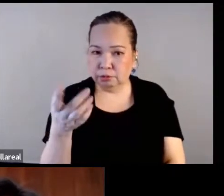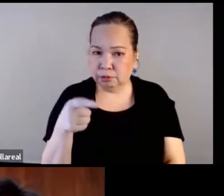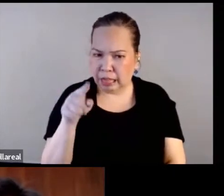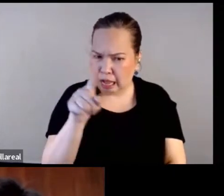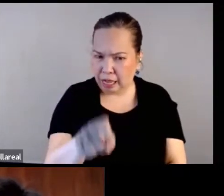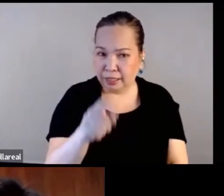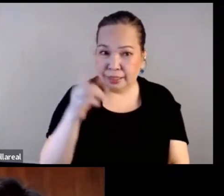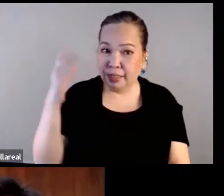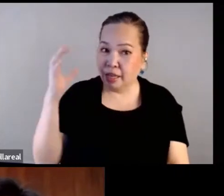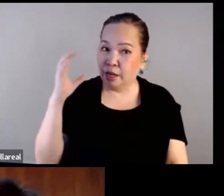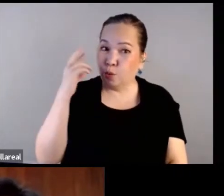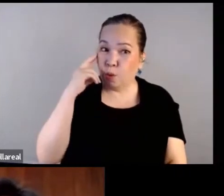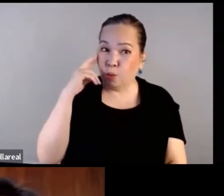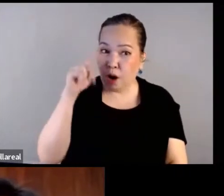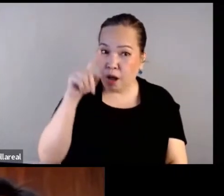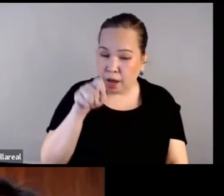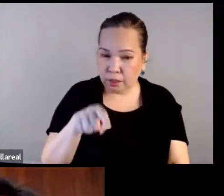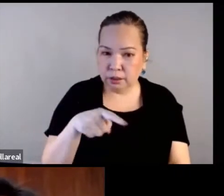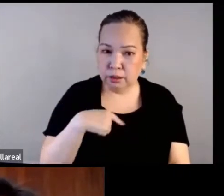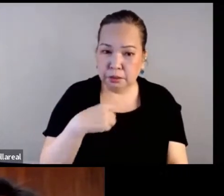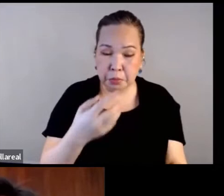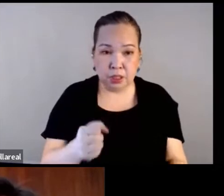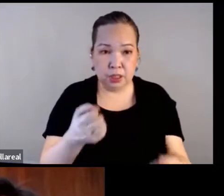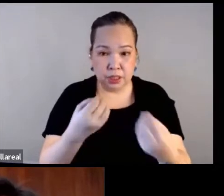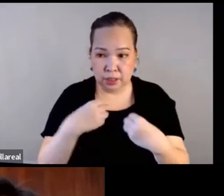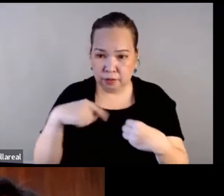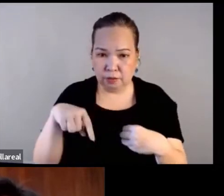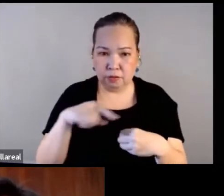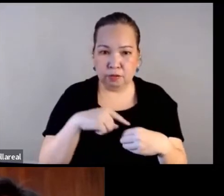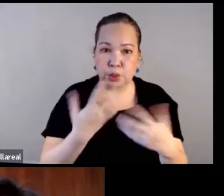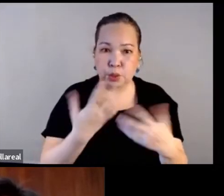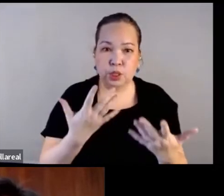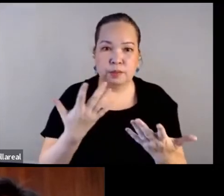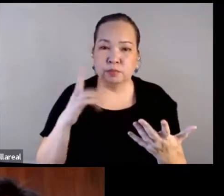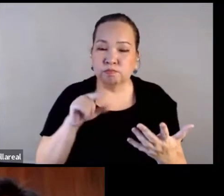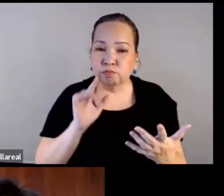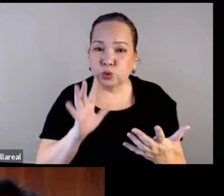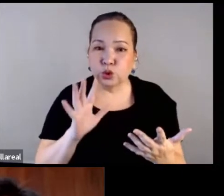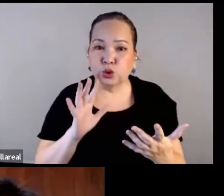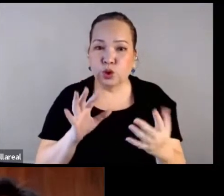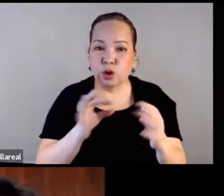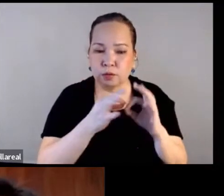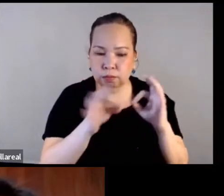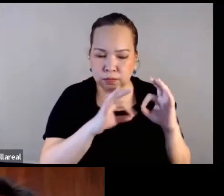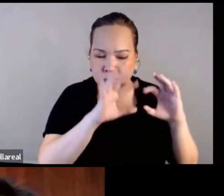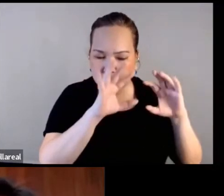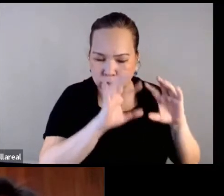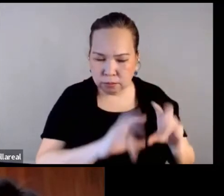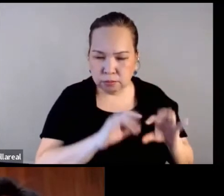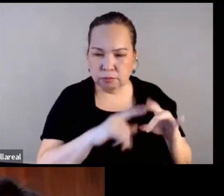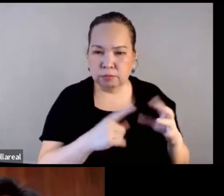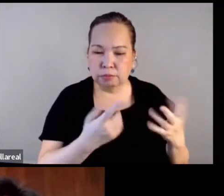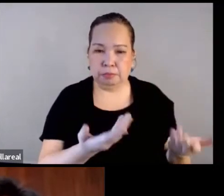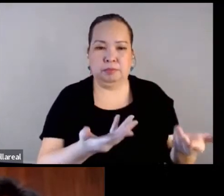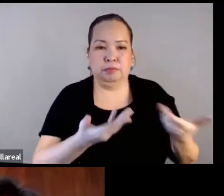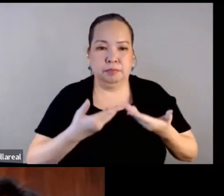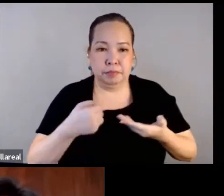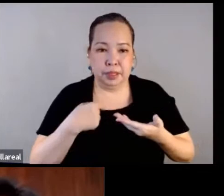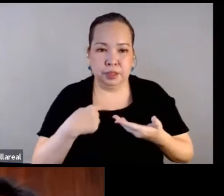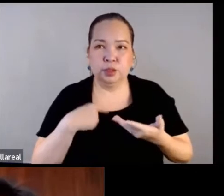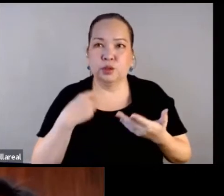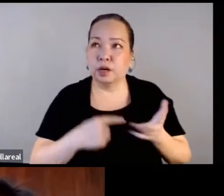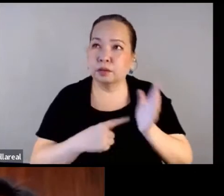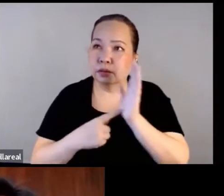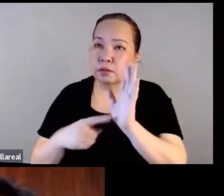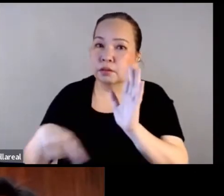give this committee your legal summation on that portion after reading Trinity? We will also do the same so that we can present that